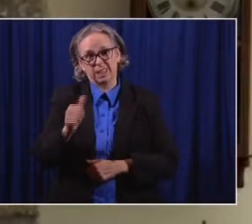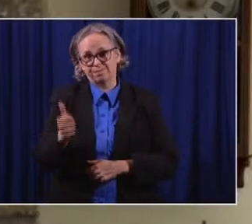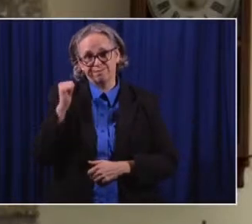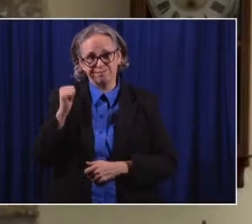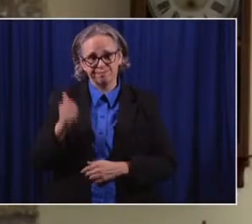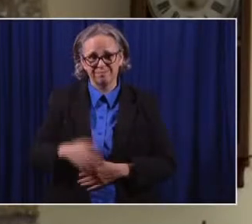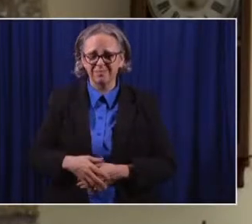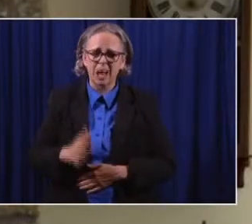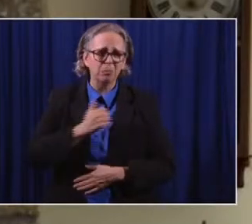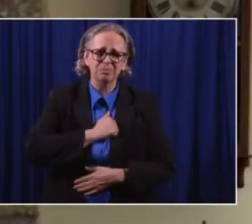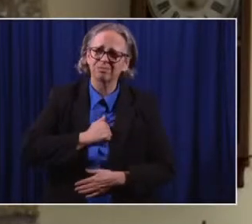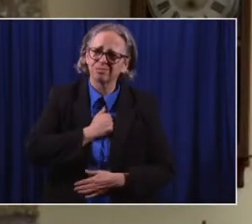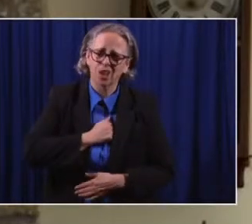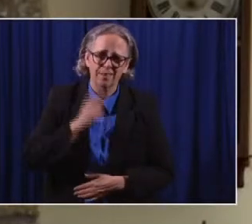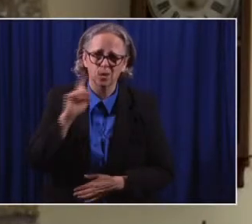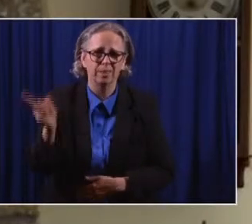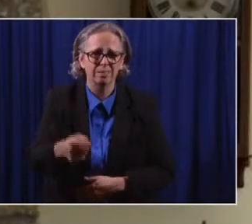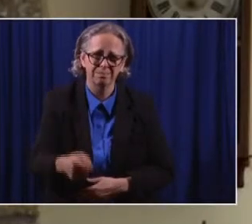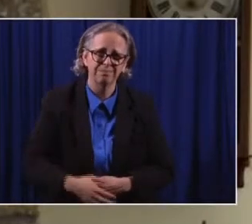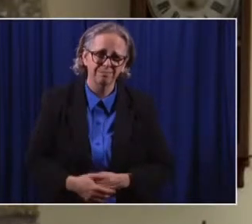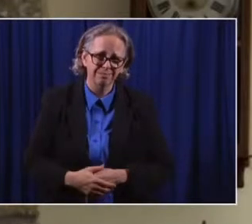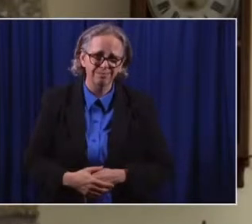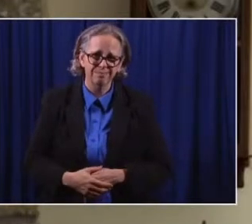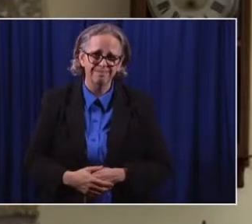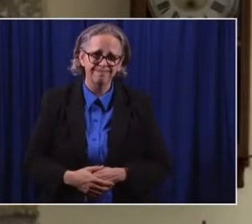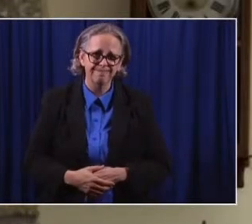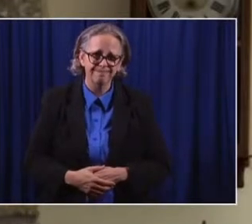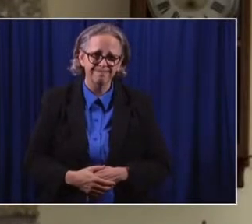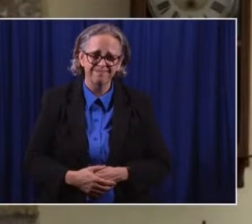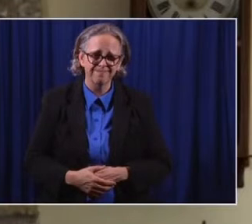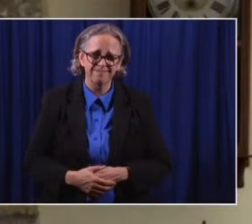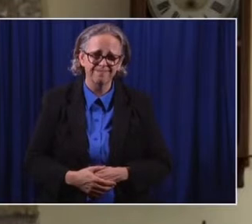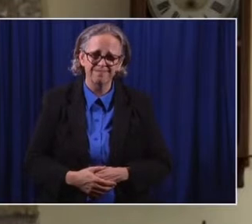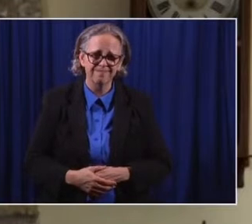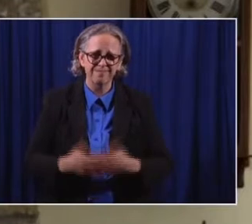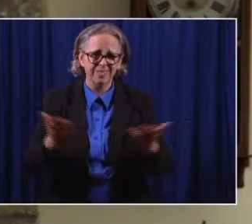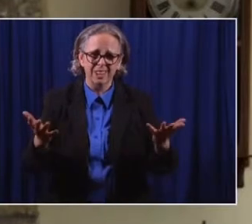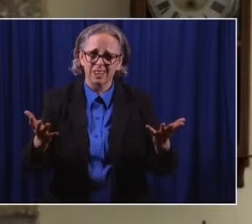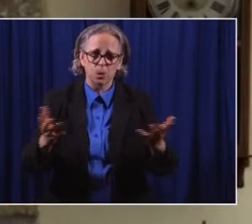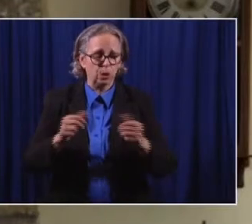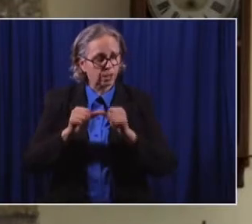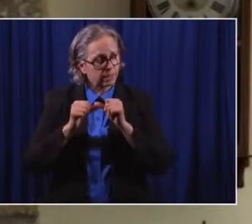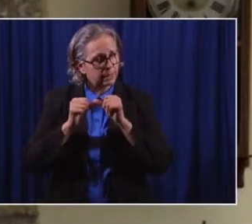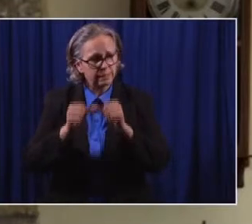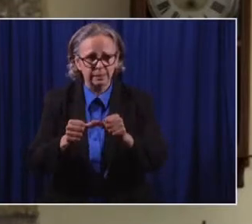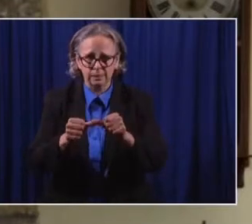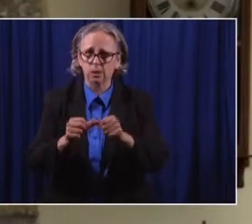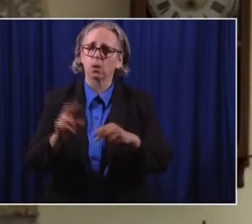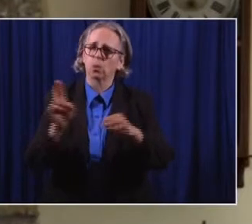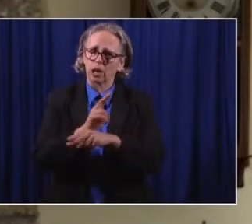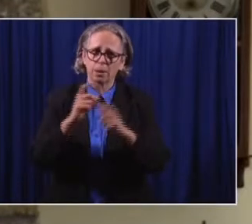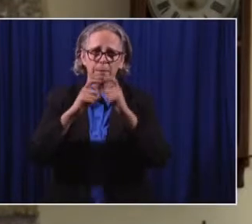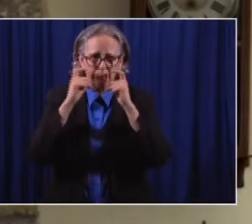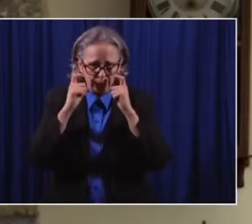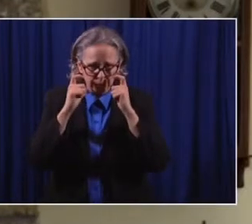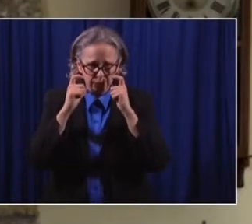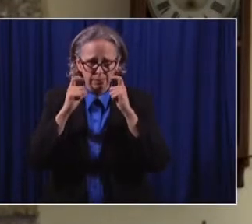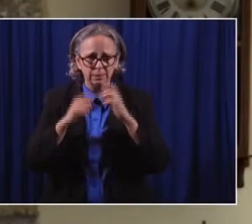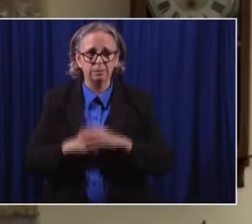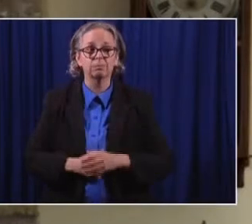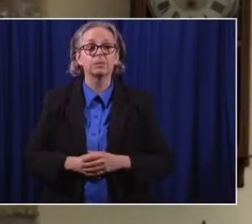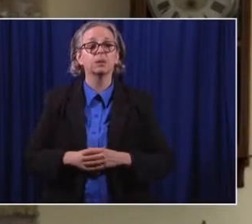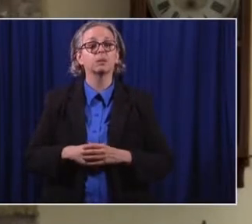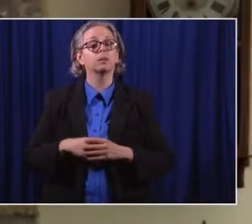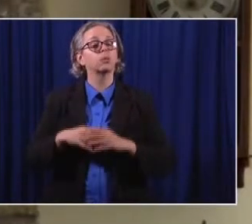they did not do that. But we're going to be consistent in regard to the First Amendment. We did the same thing with